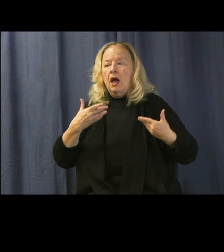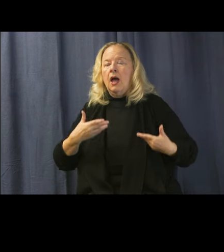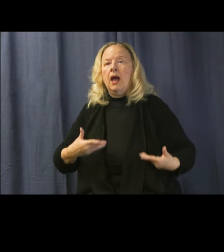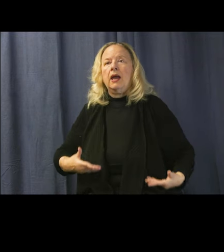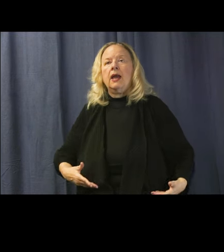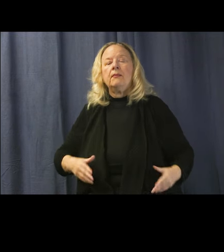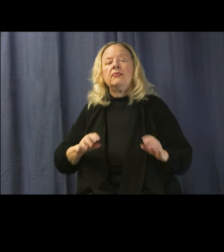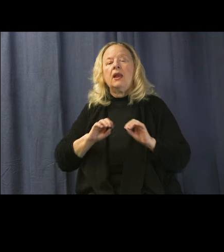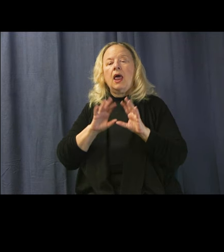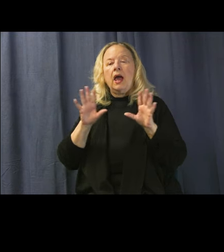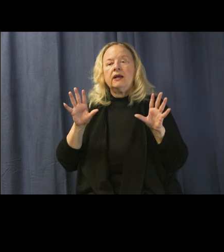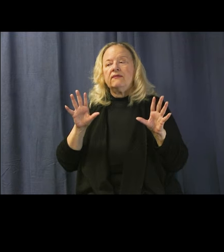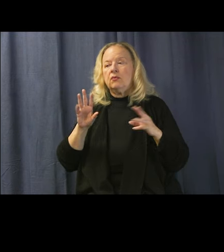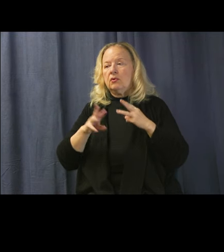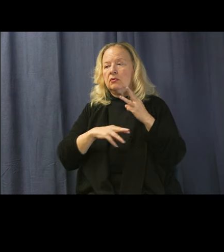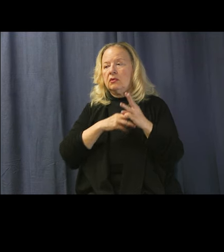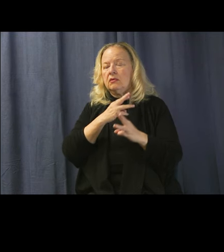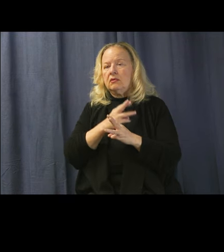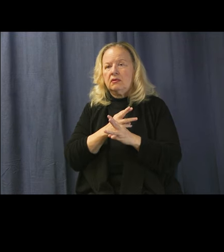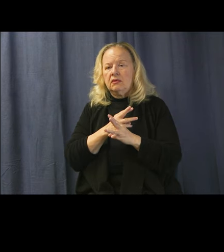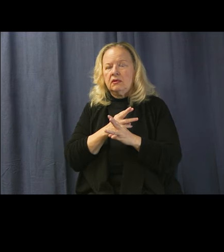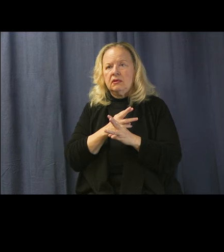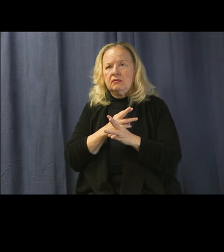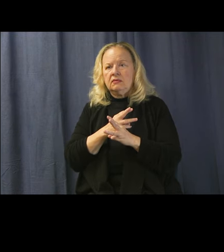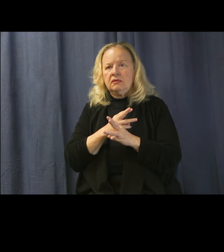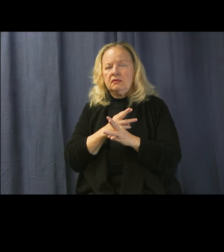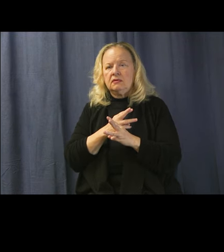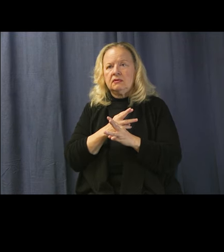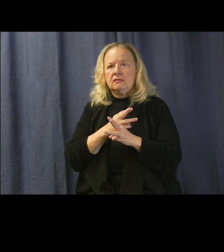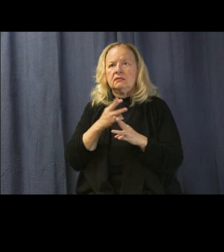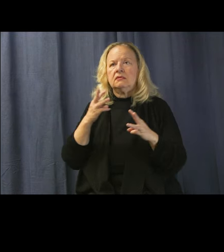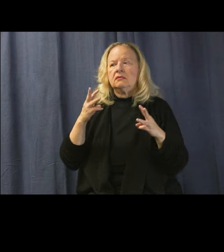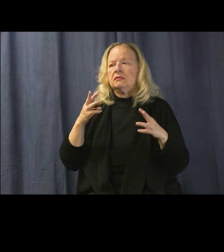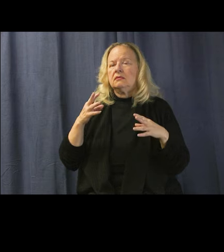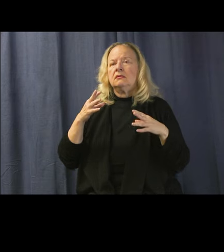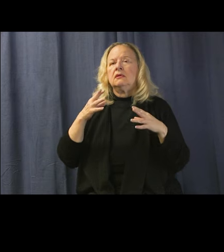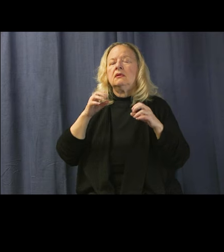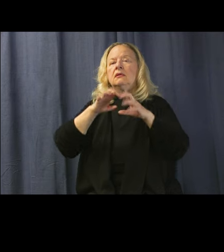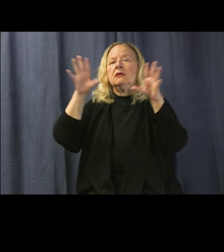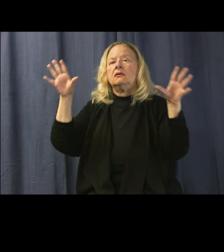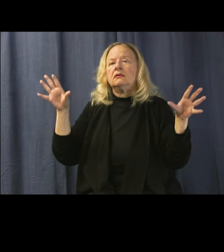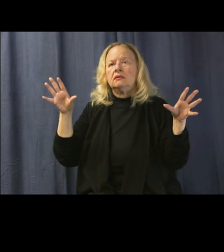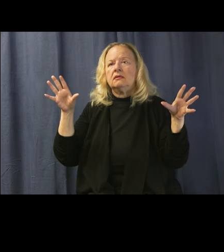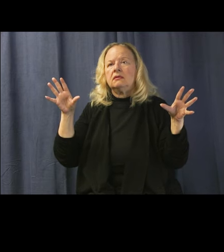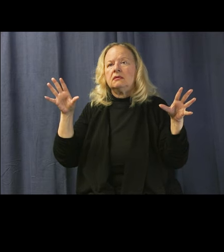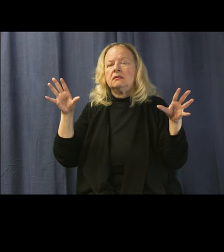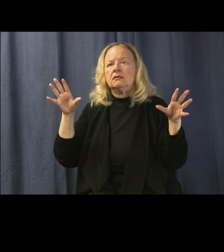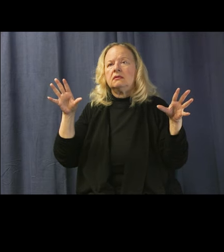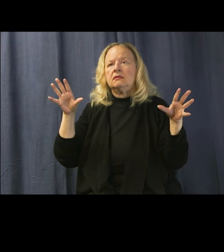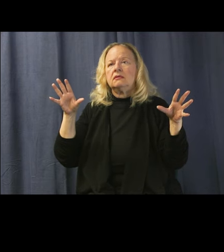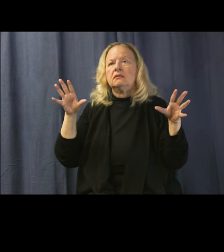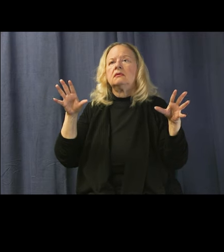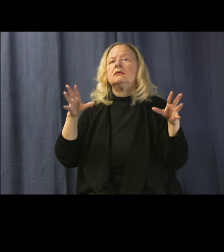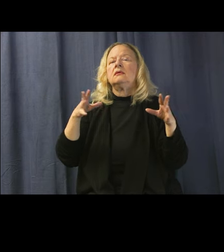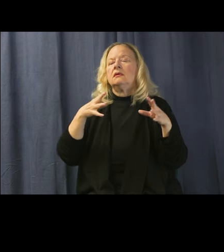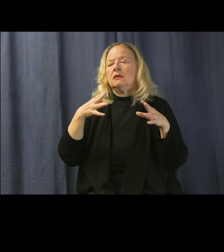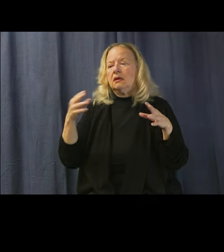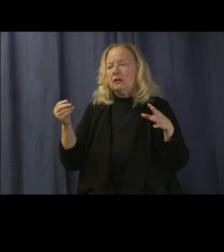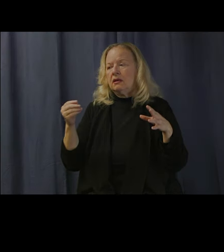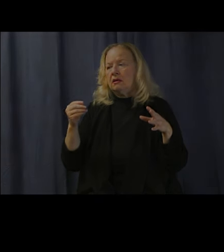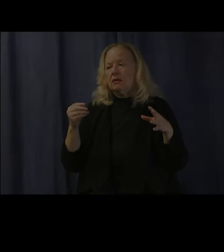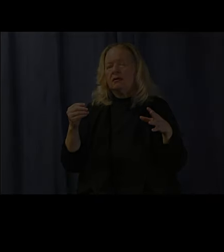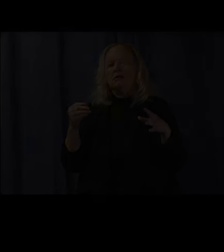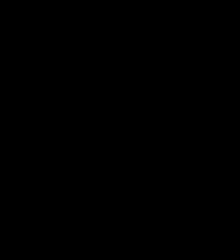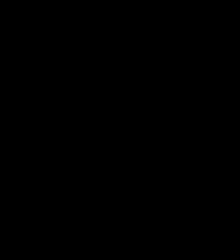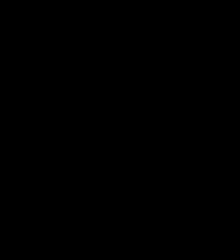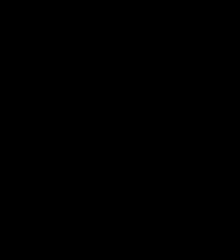the light of the world. Who follows me will not walk in darkness, but have the light of life. And so what happens before you can have life, you have